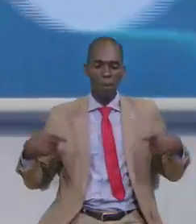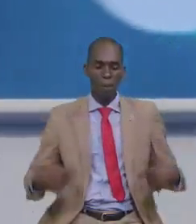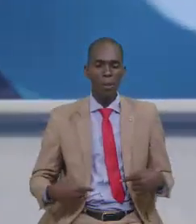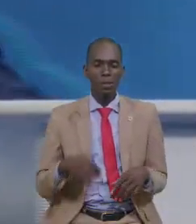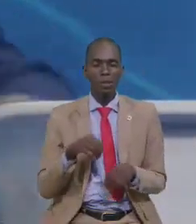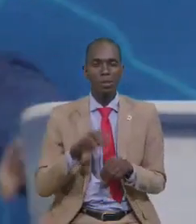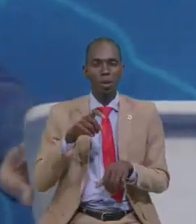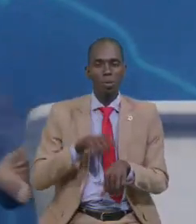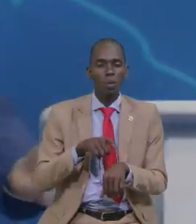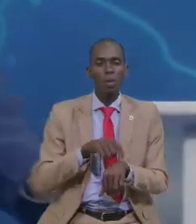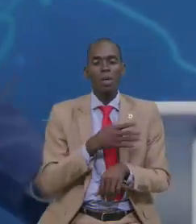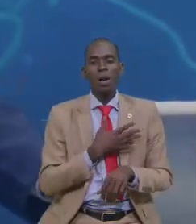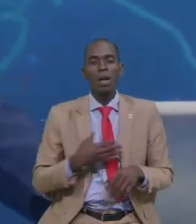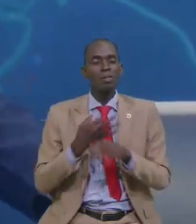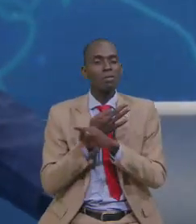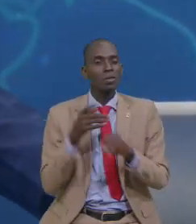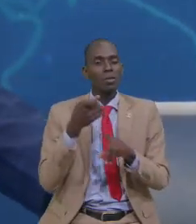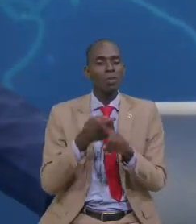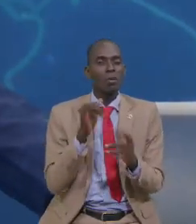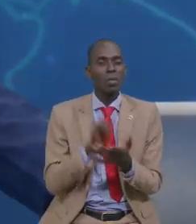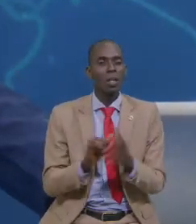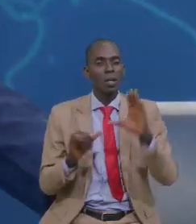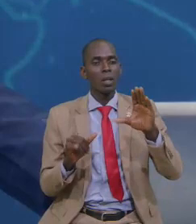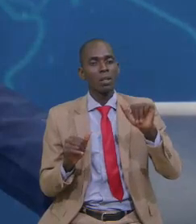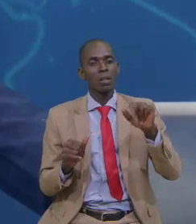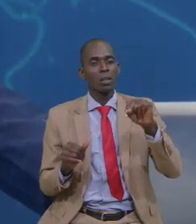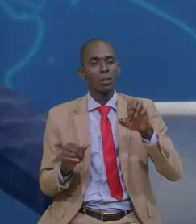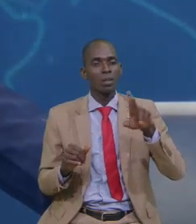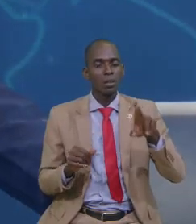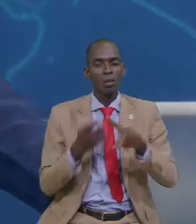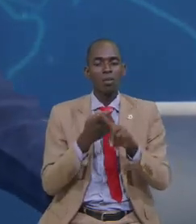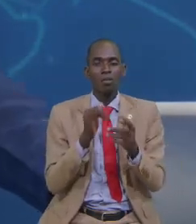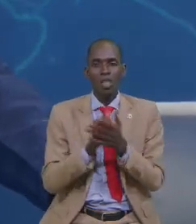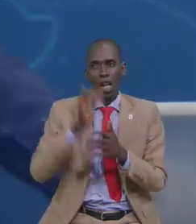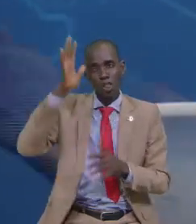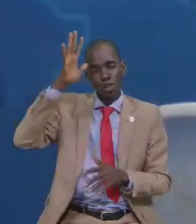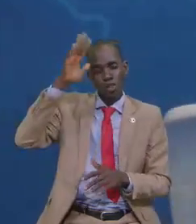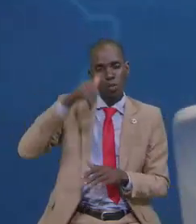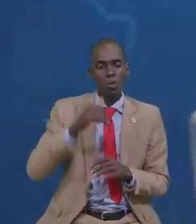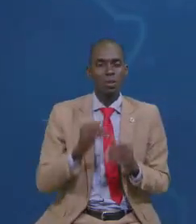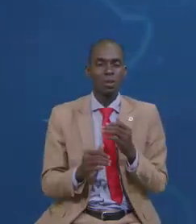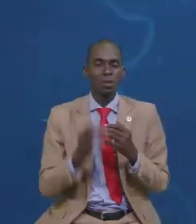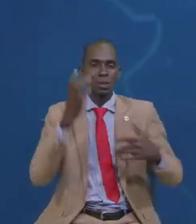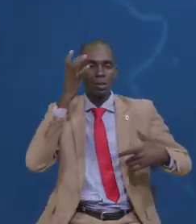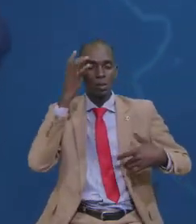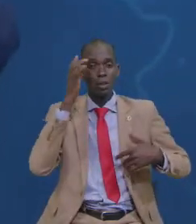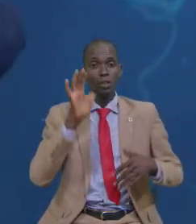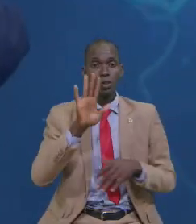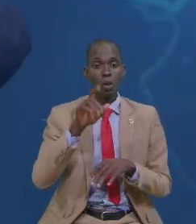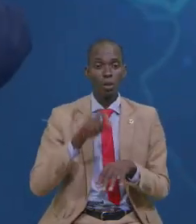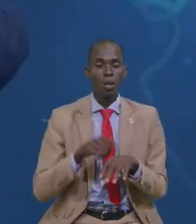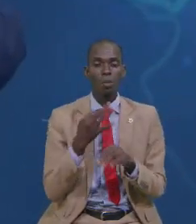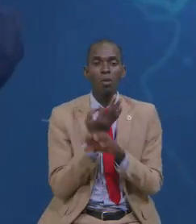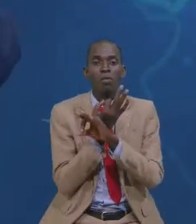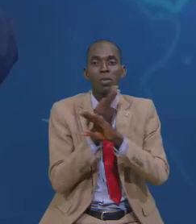from that cancer, from that incurable disease. Your time of freedom,